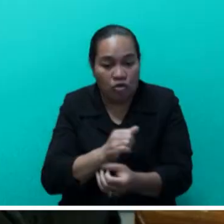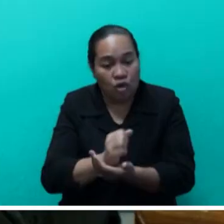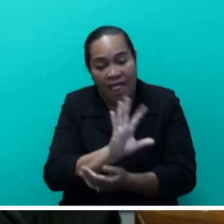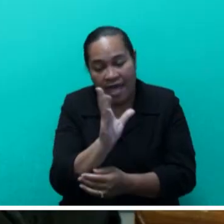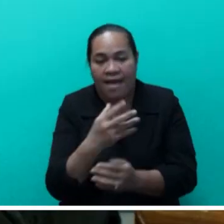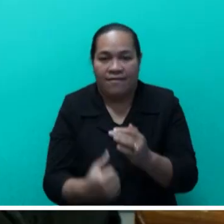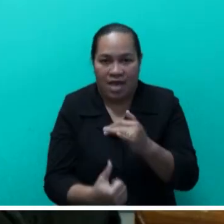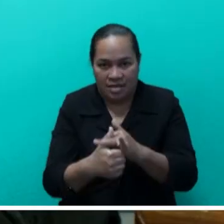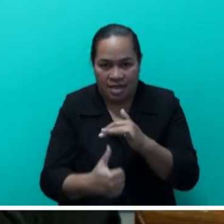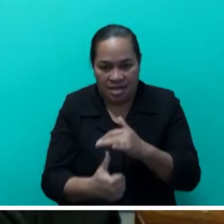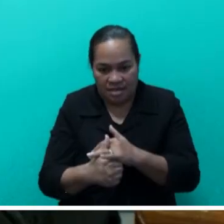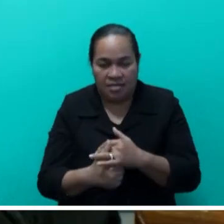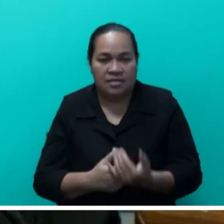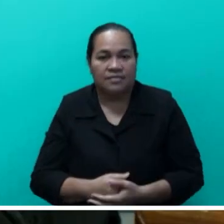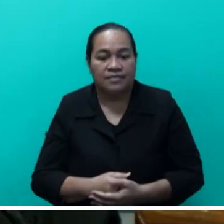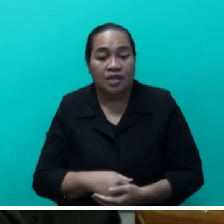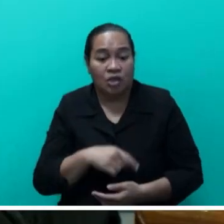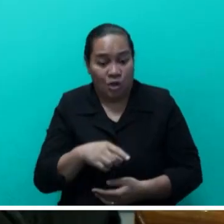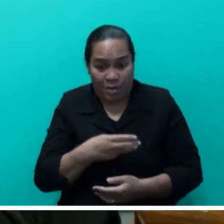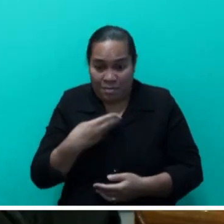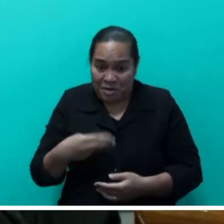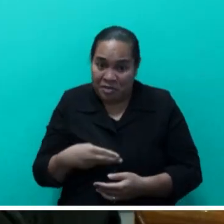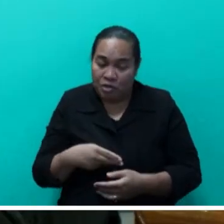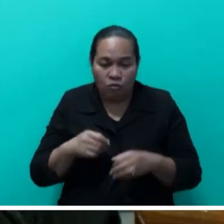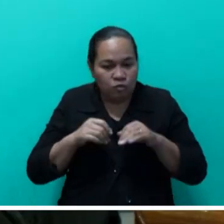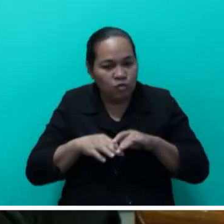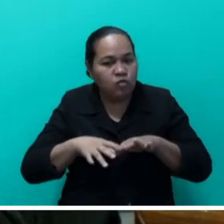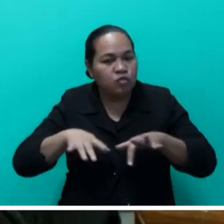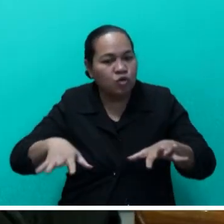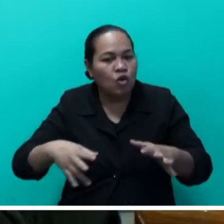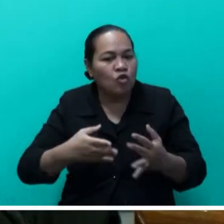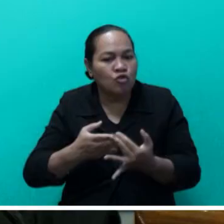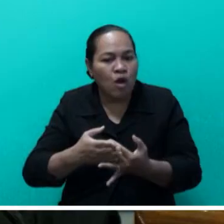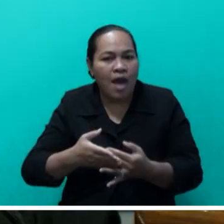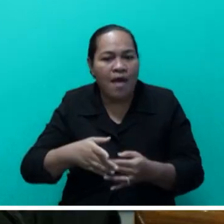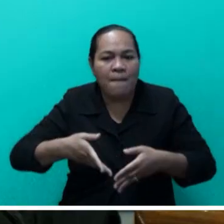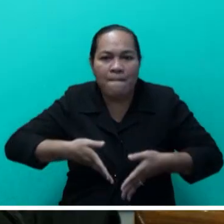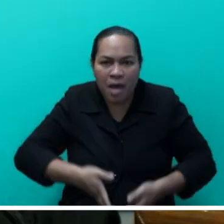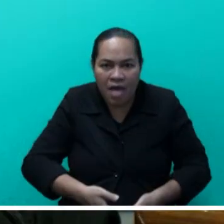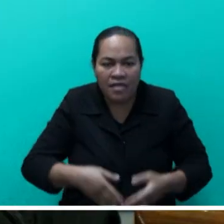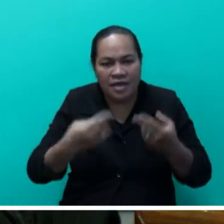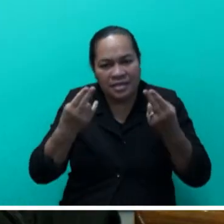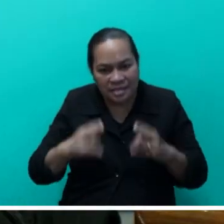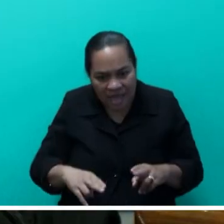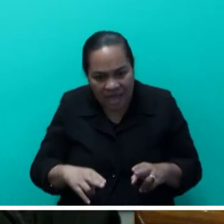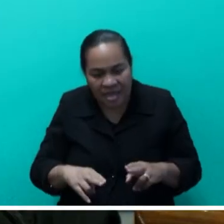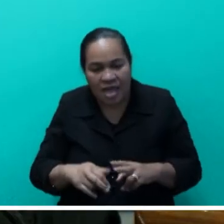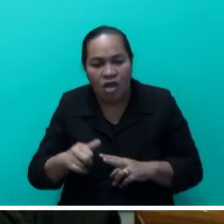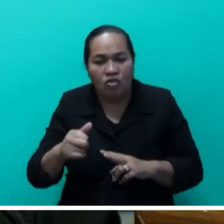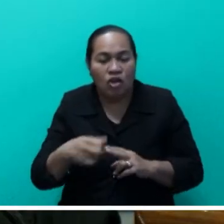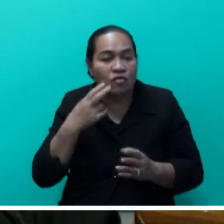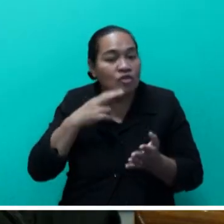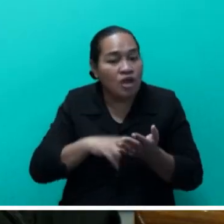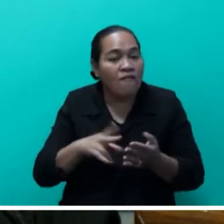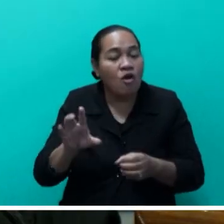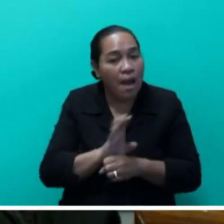engagement. The Ministry has extended its service to the public through the registration of births, deaths, marriages, as well as registration of